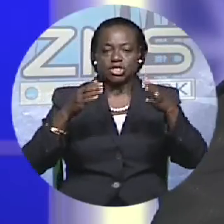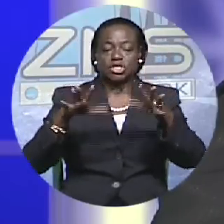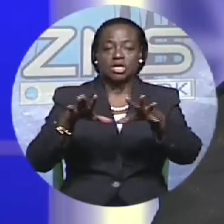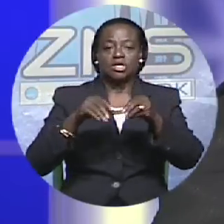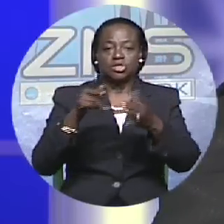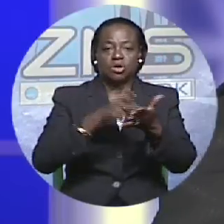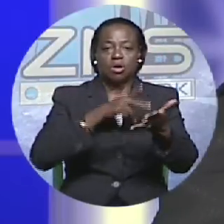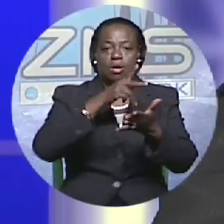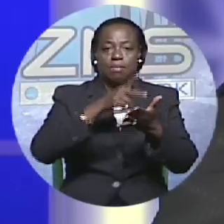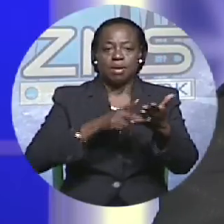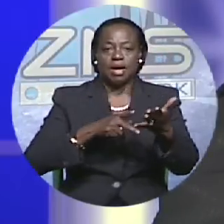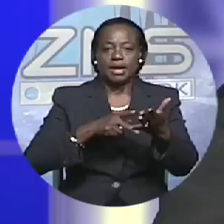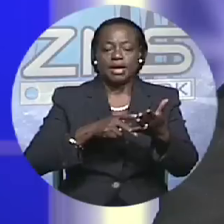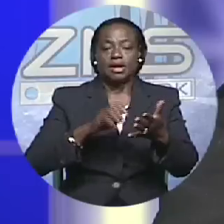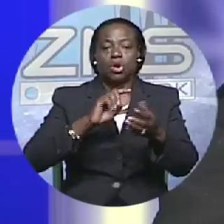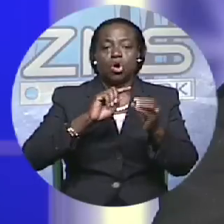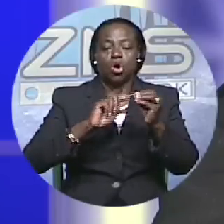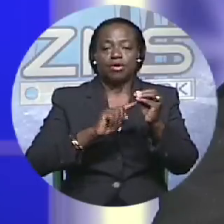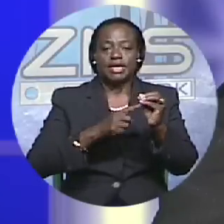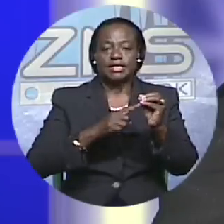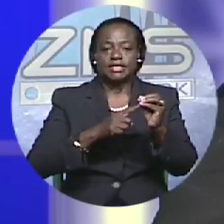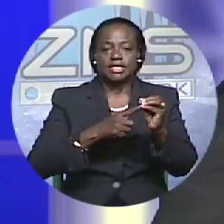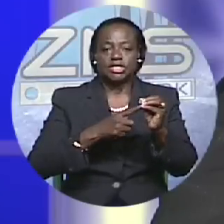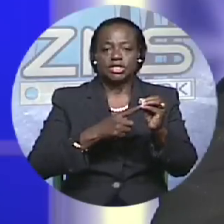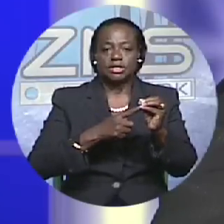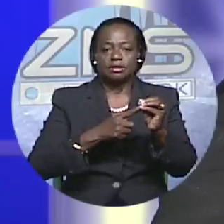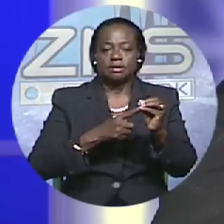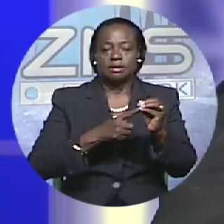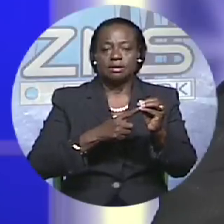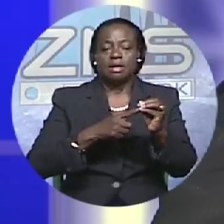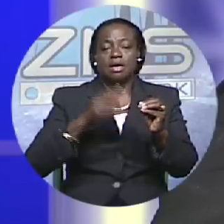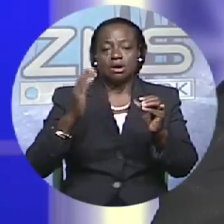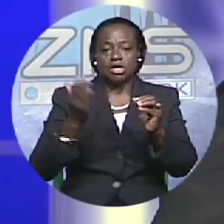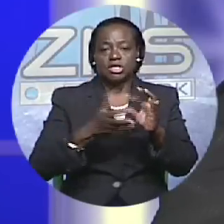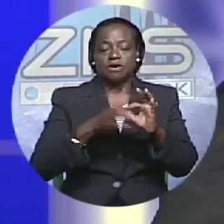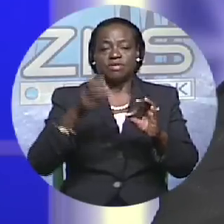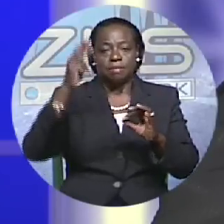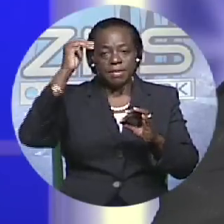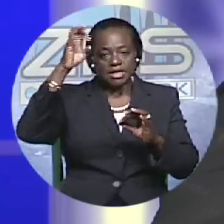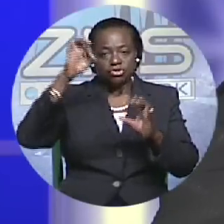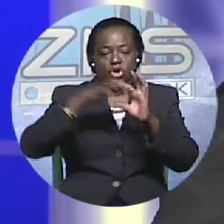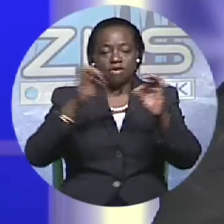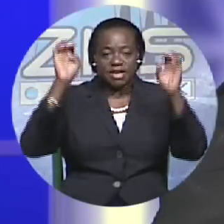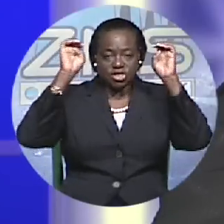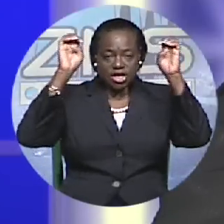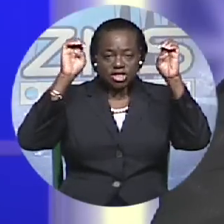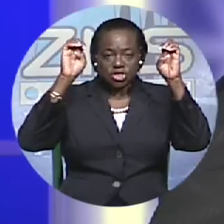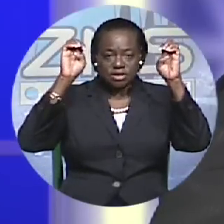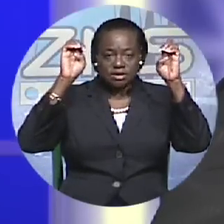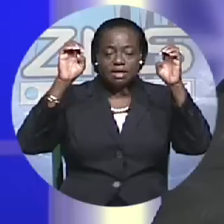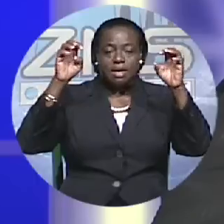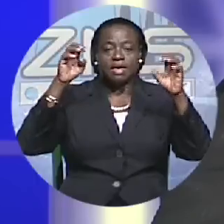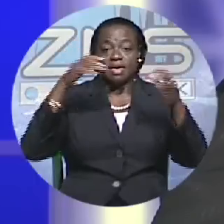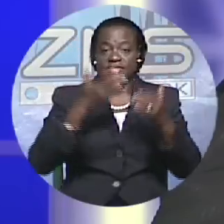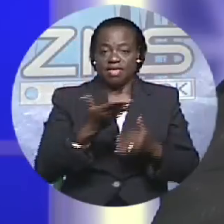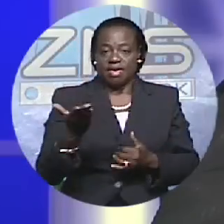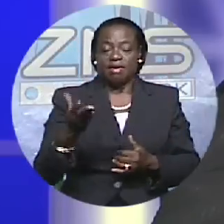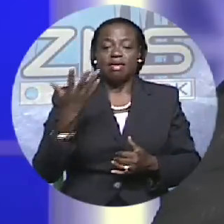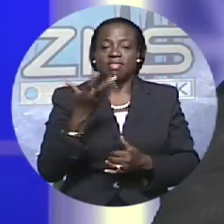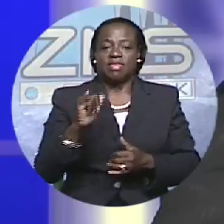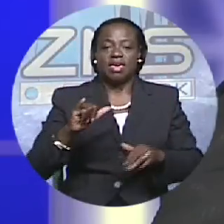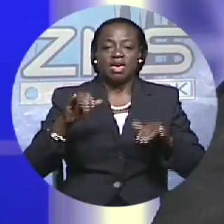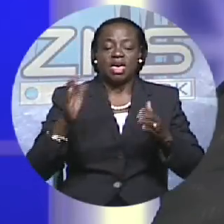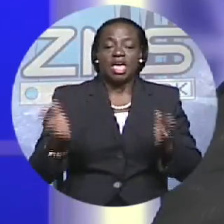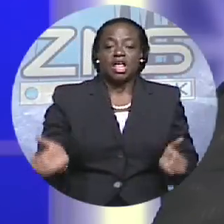special orientation exercise courtesy of the Ministry of Education. It was there that education officials encouraged the new teachers to work along with them